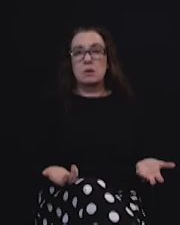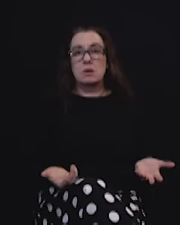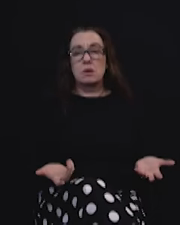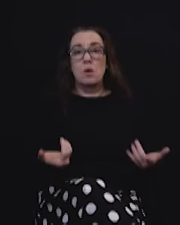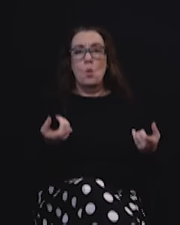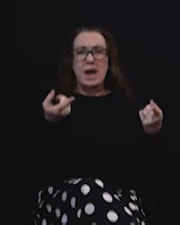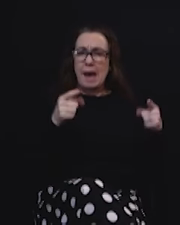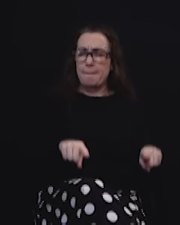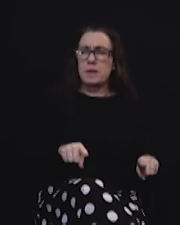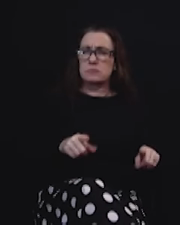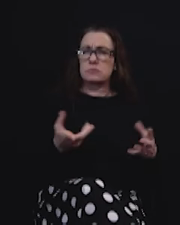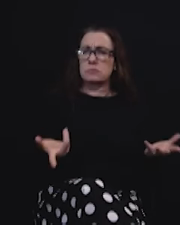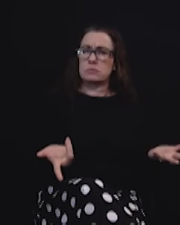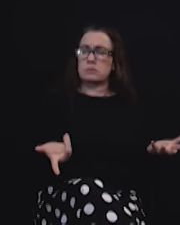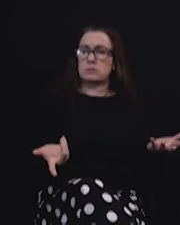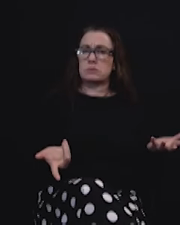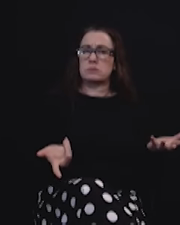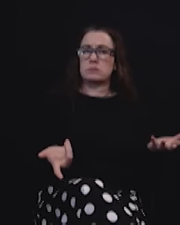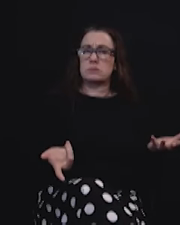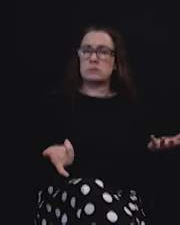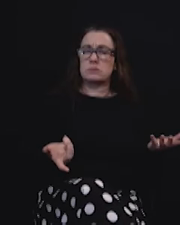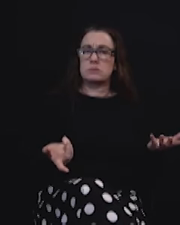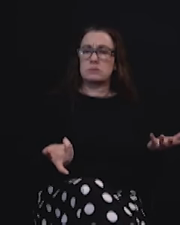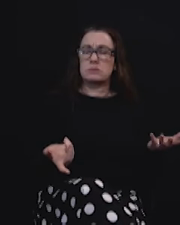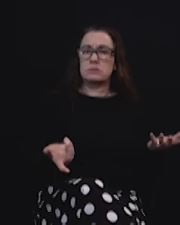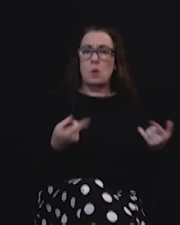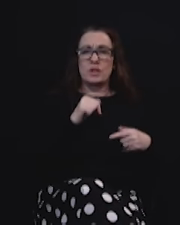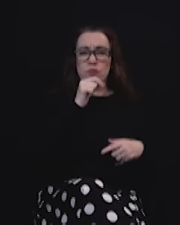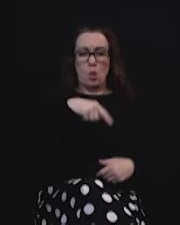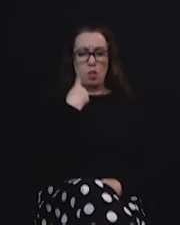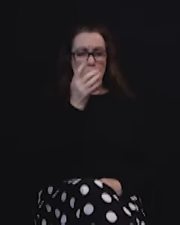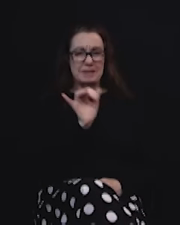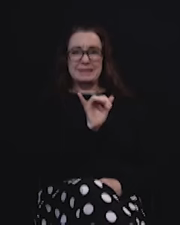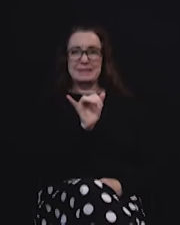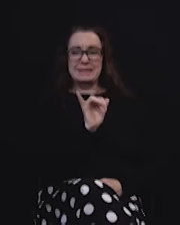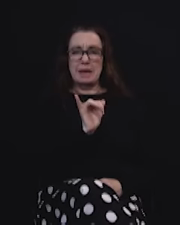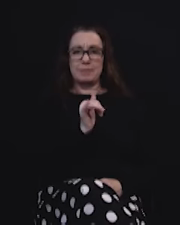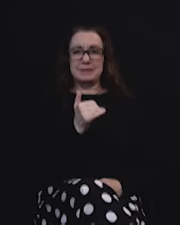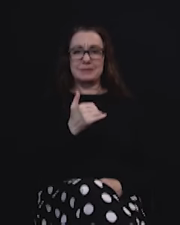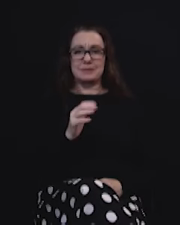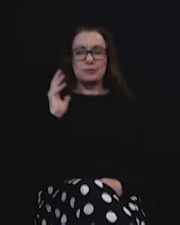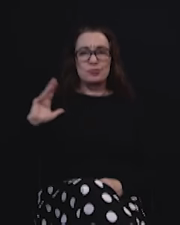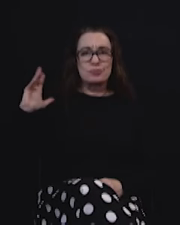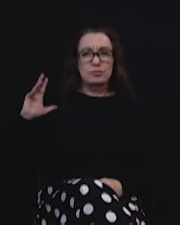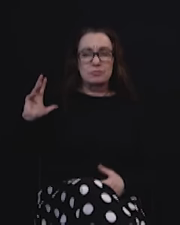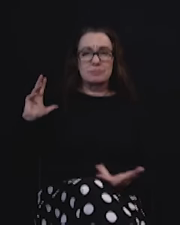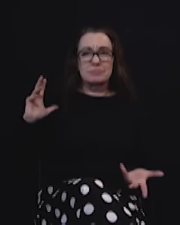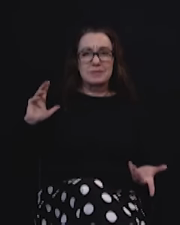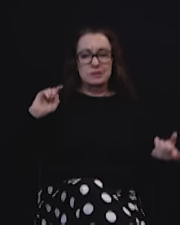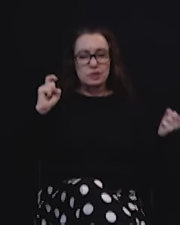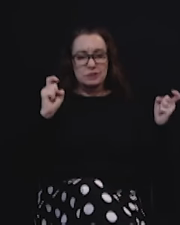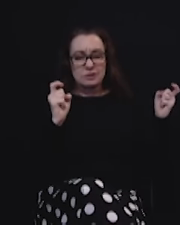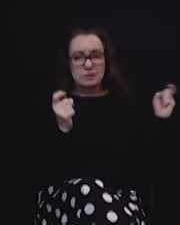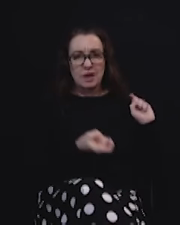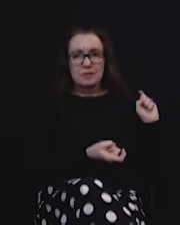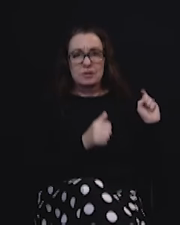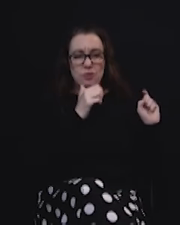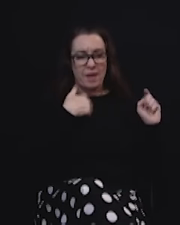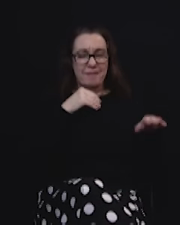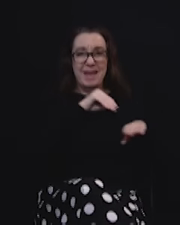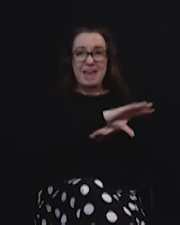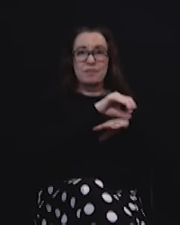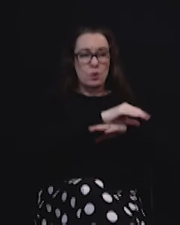What happens when you don't look the way you used to look? What happens when you don't have the